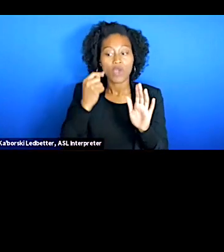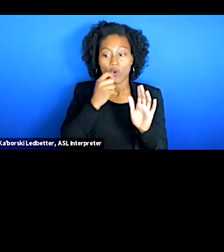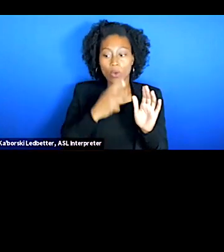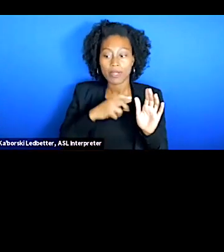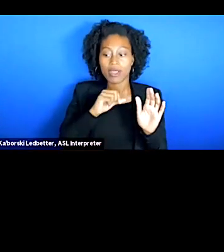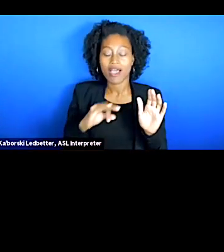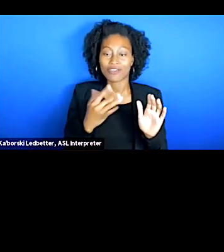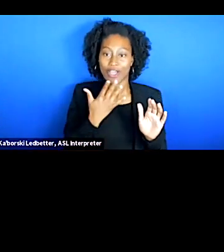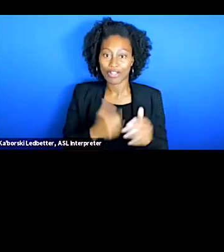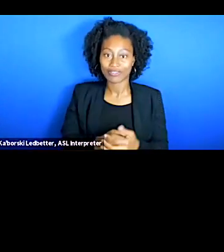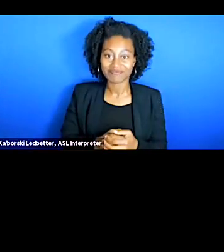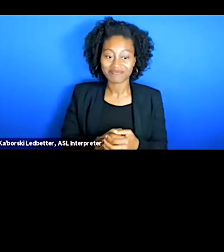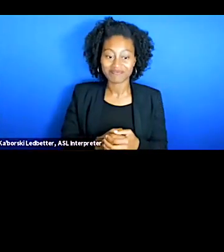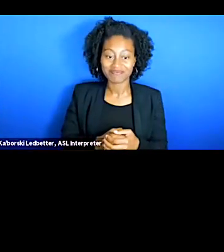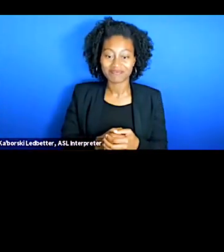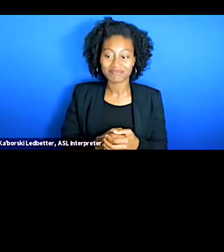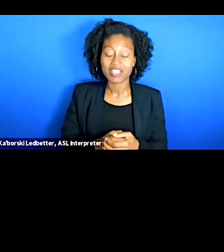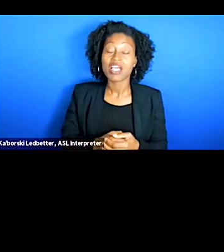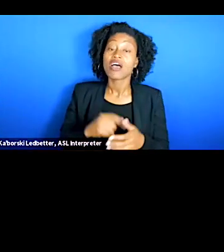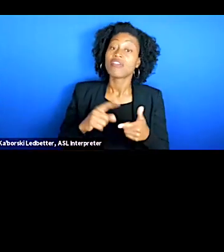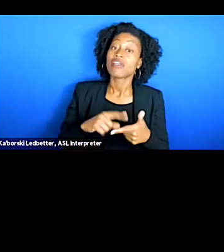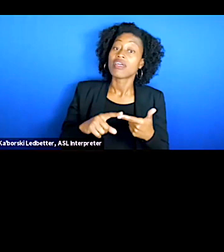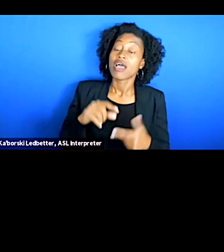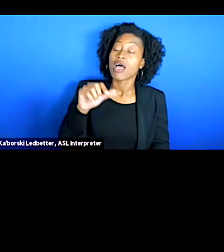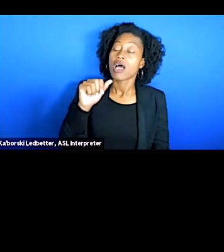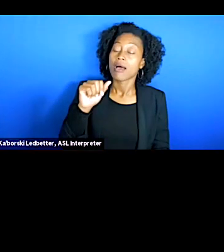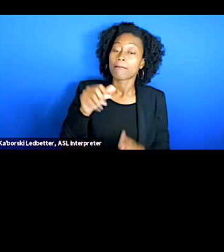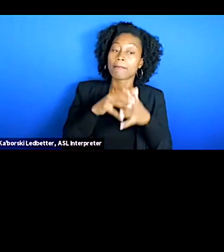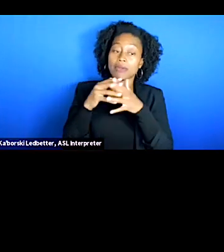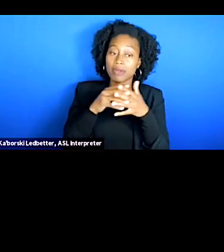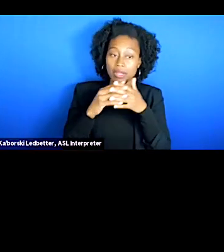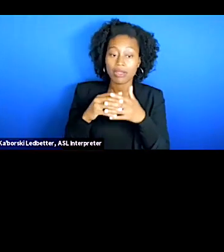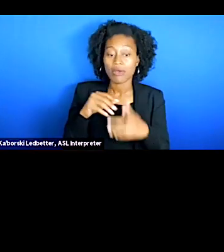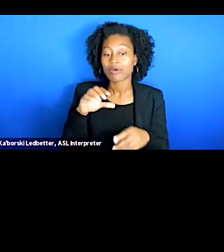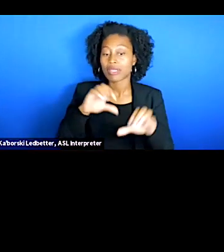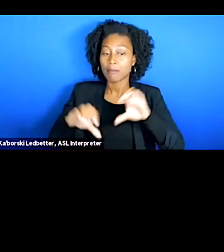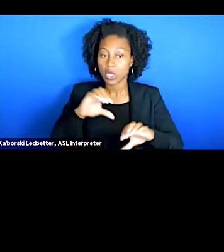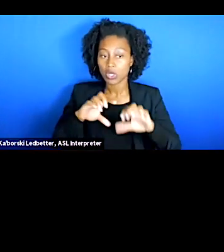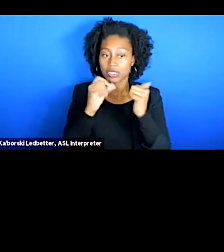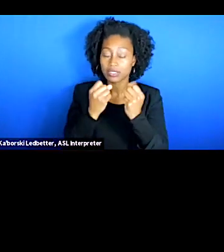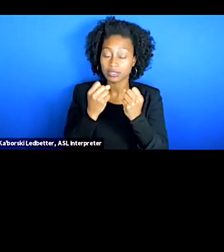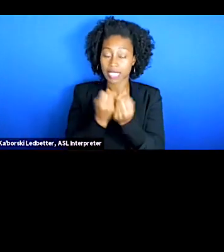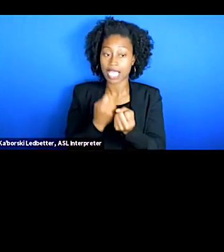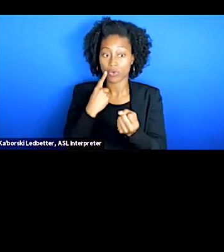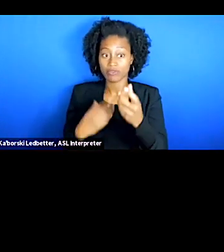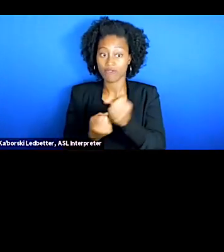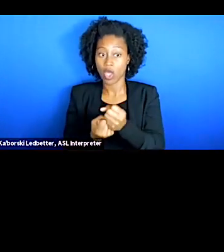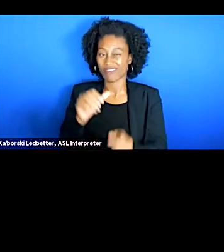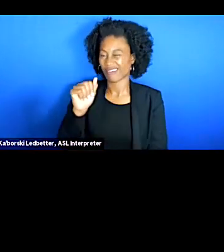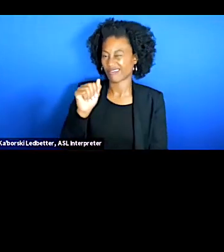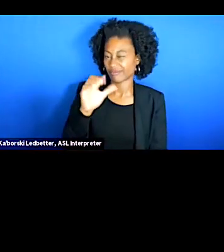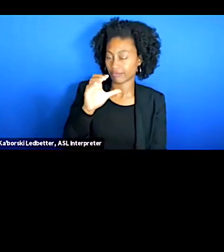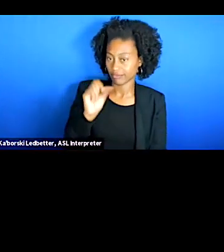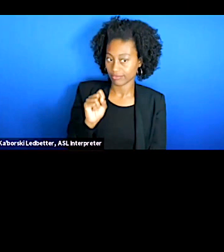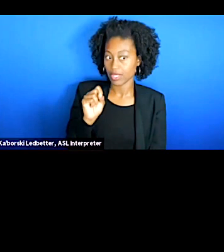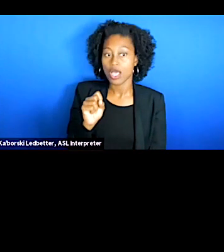Further, the American Chemical Society was a co-sponsor of the mini symposium, and the ACS Women Chemists of